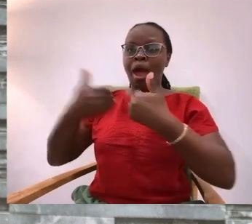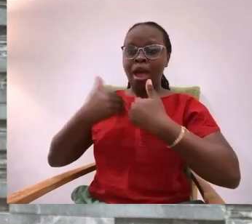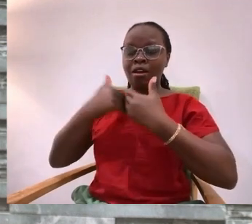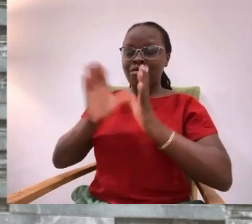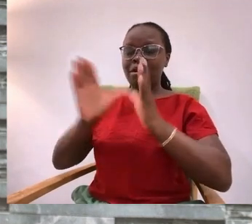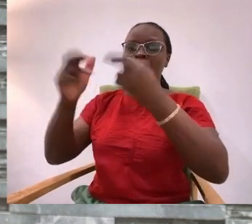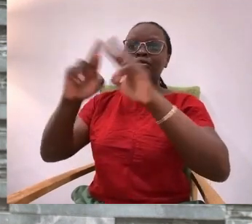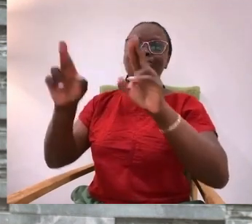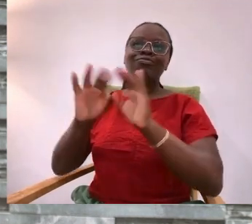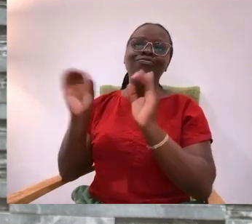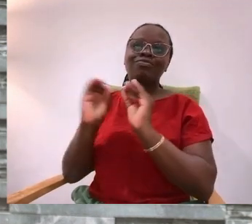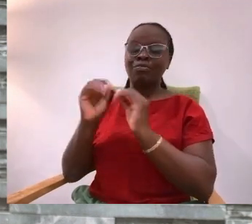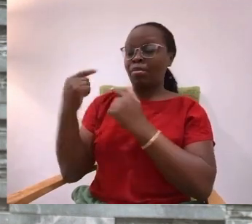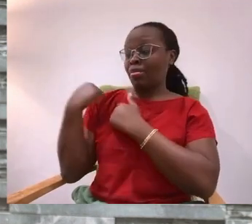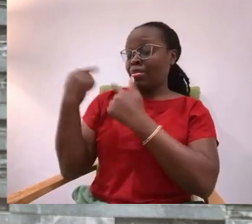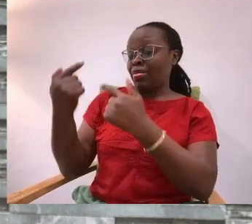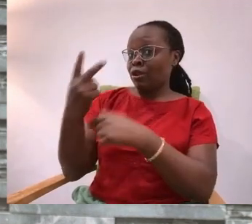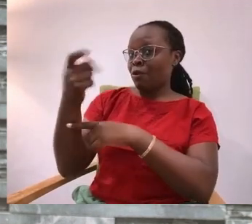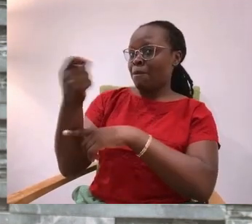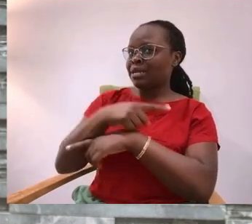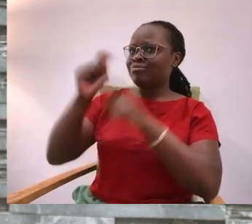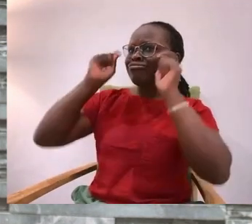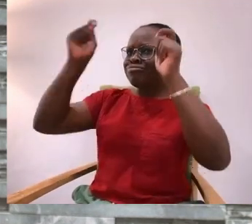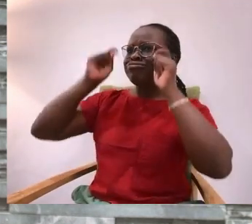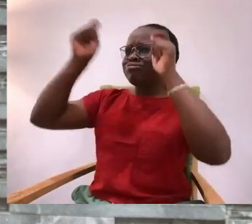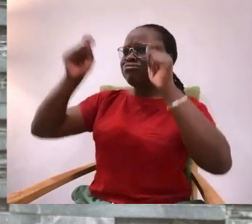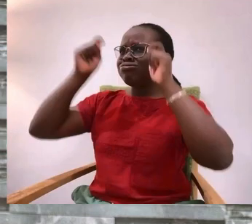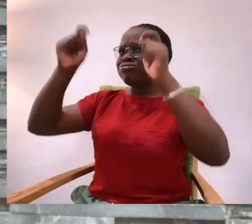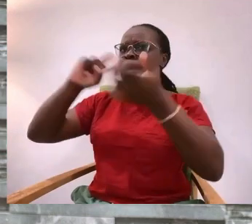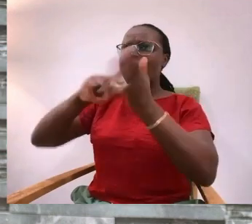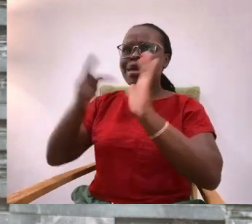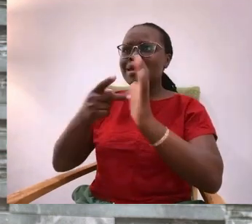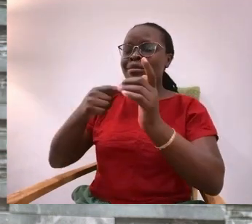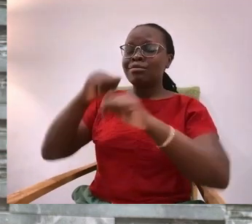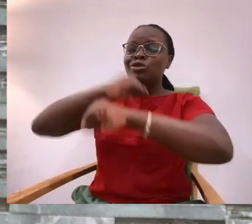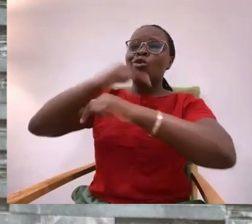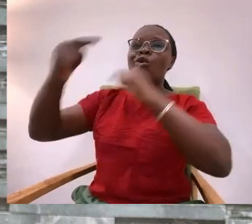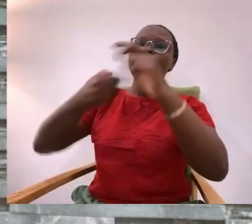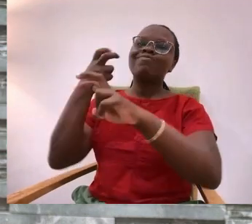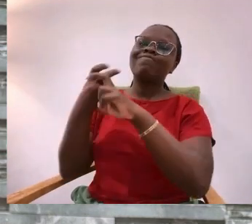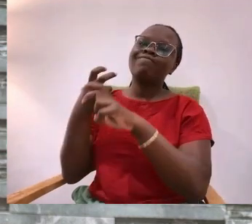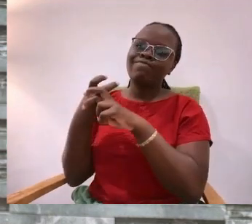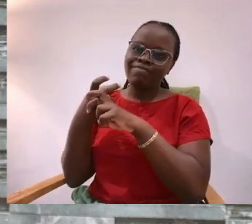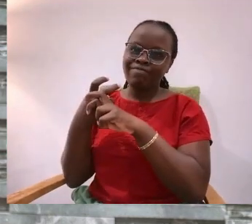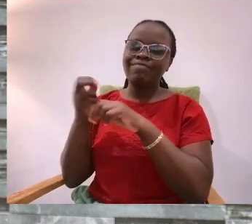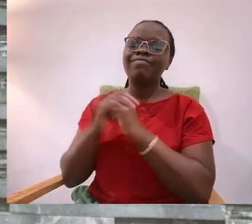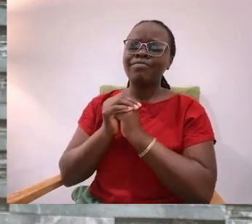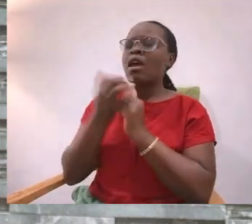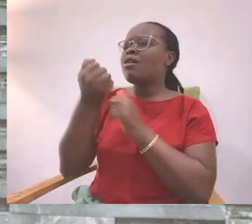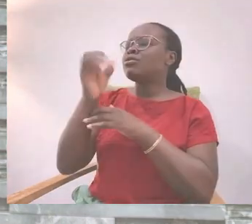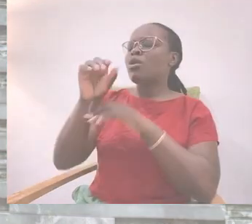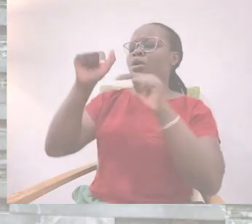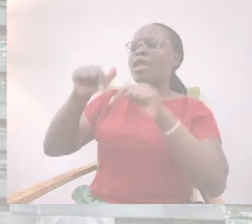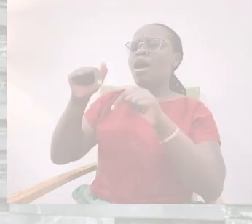2 months, political protests in Kenya have caused disruptions in schools, learning, and exam schedules. So